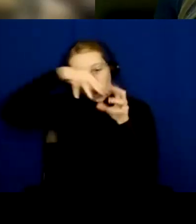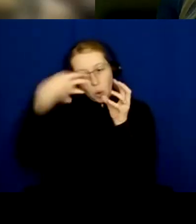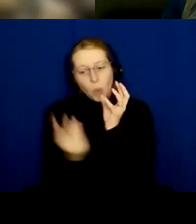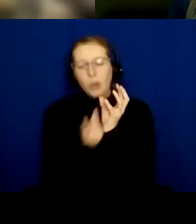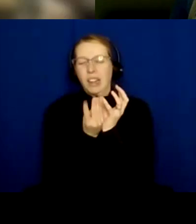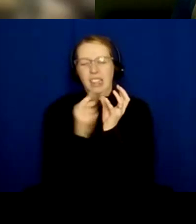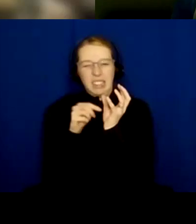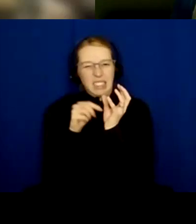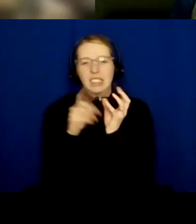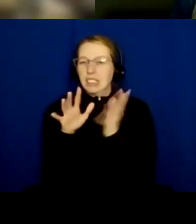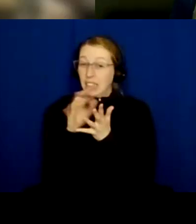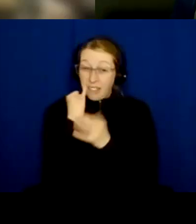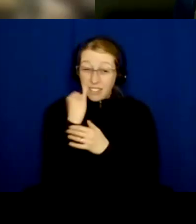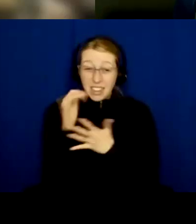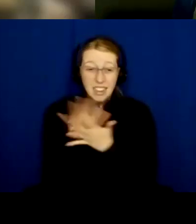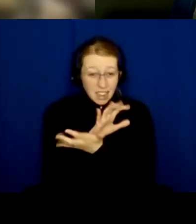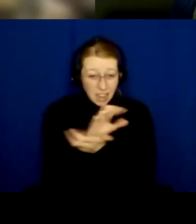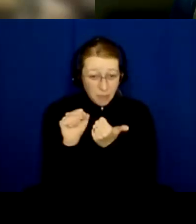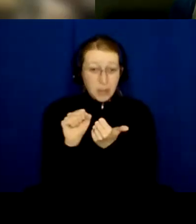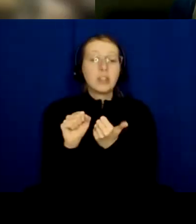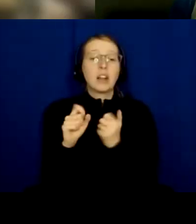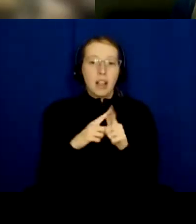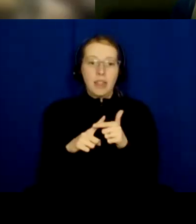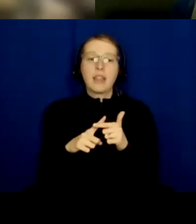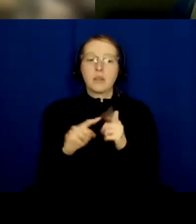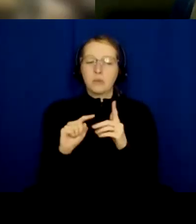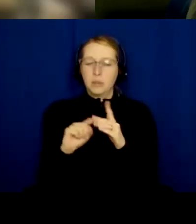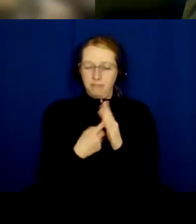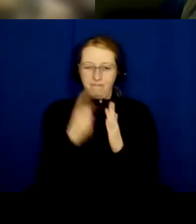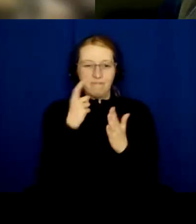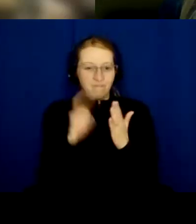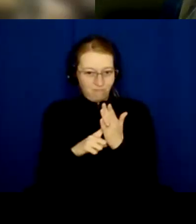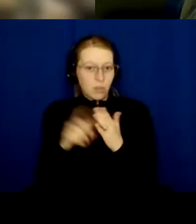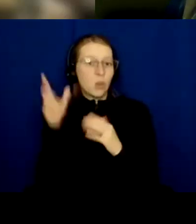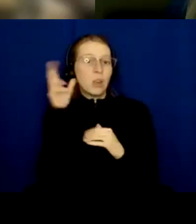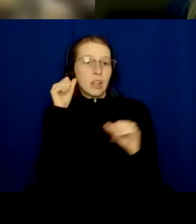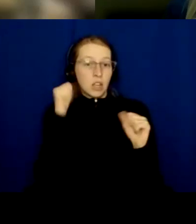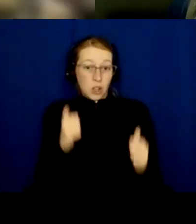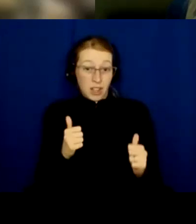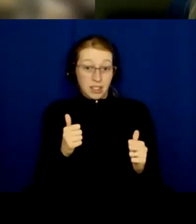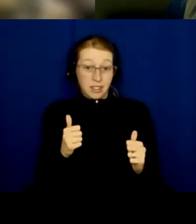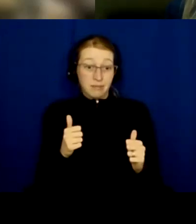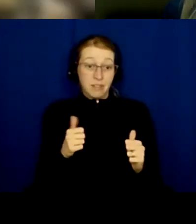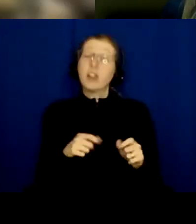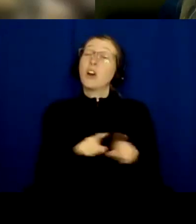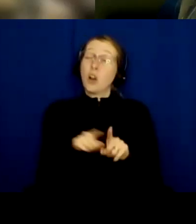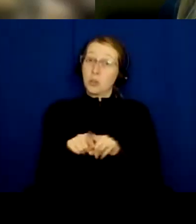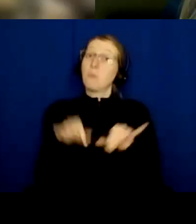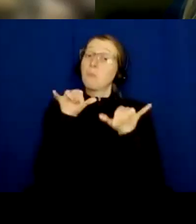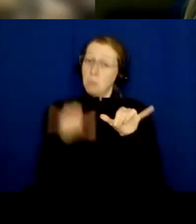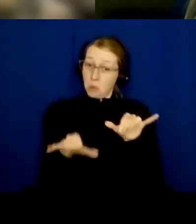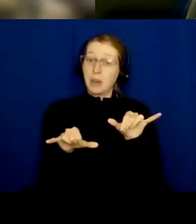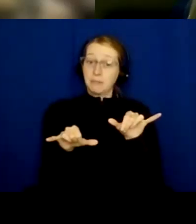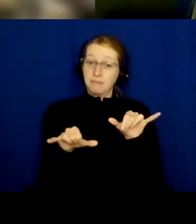are damaged, that's where we start to see a hearing loss that is permanent, which we call sensory neural hearing